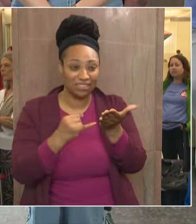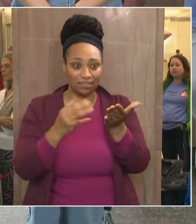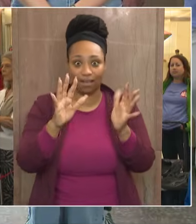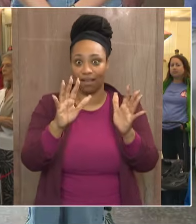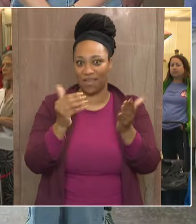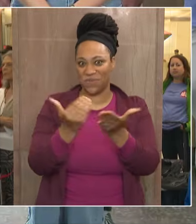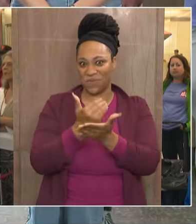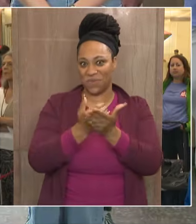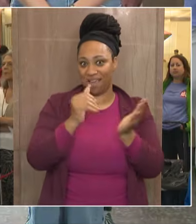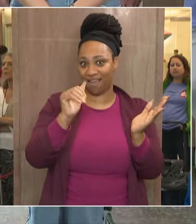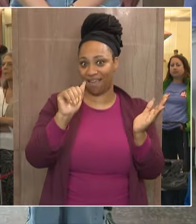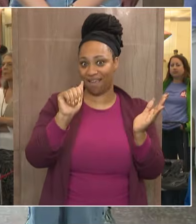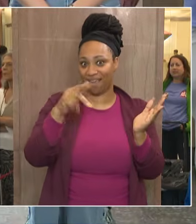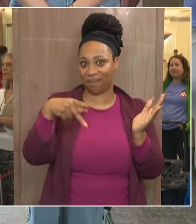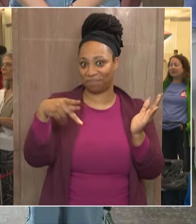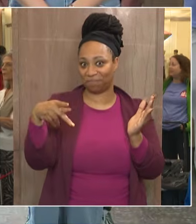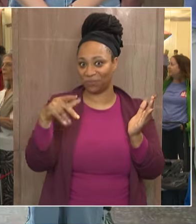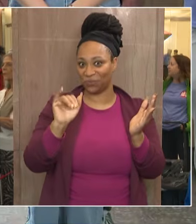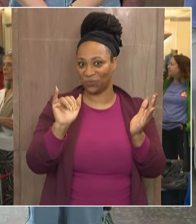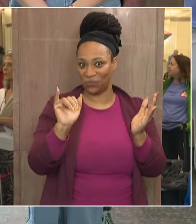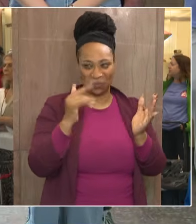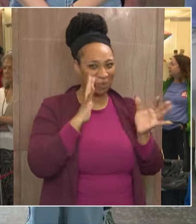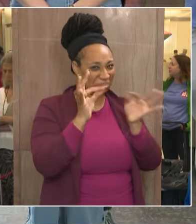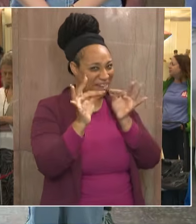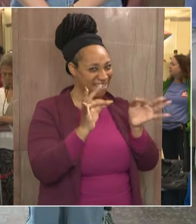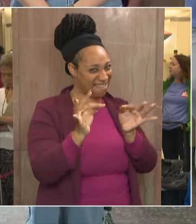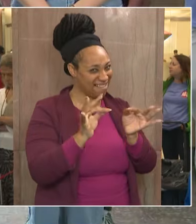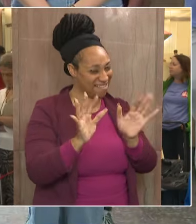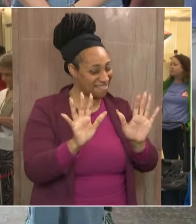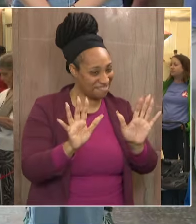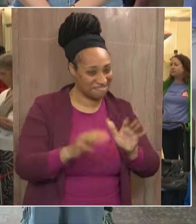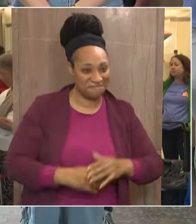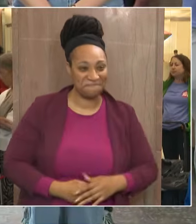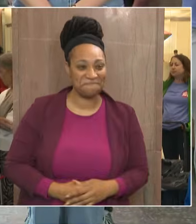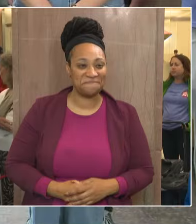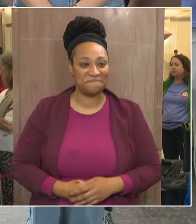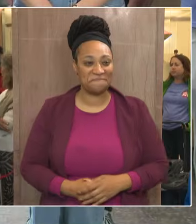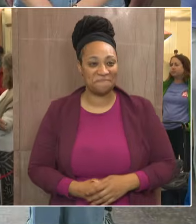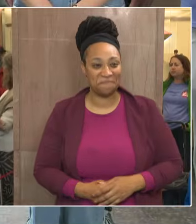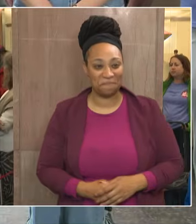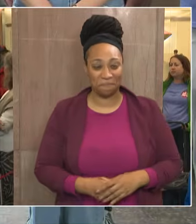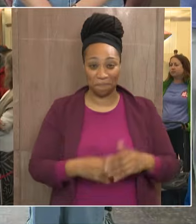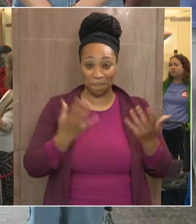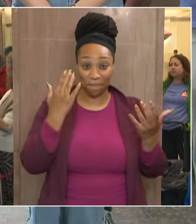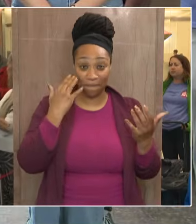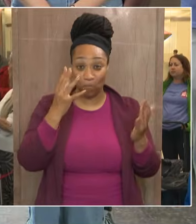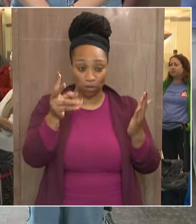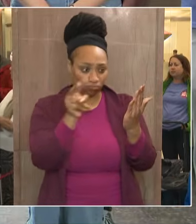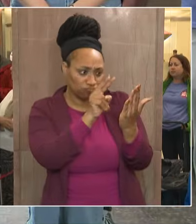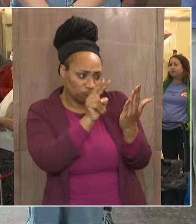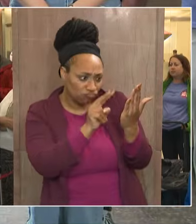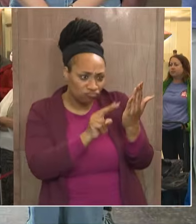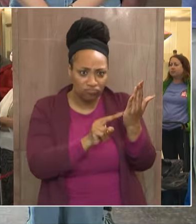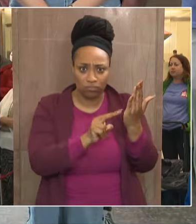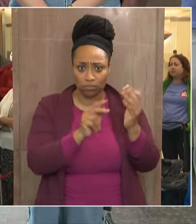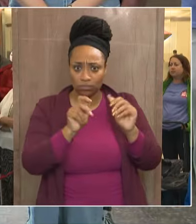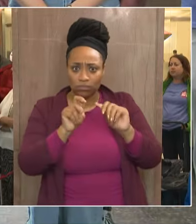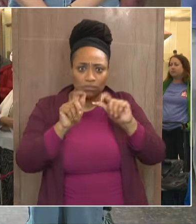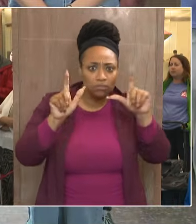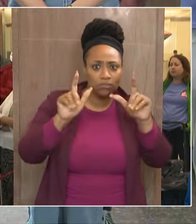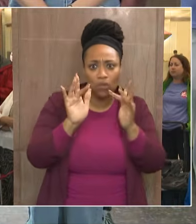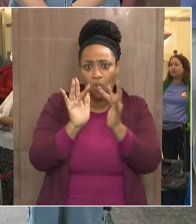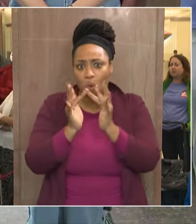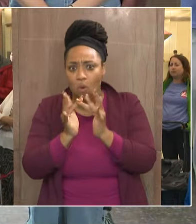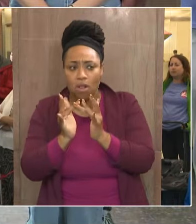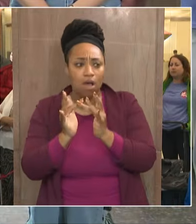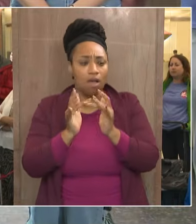to you about. Stay up late, bring friends and family, and enjoy your city at its best. So now I